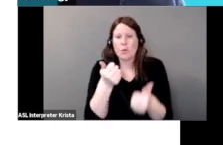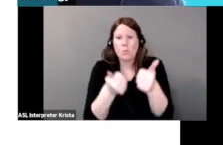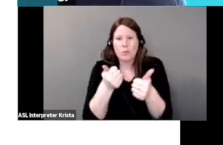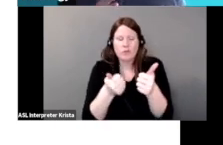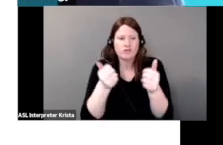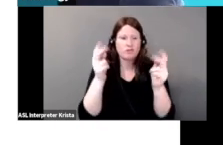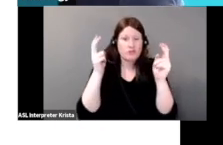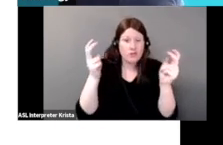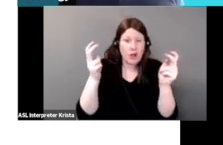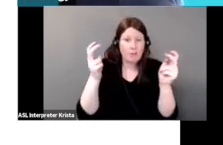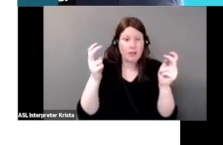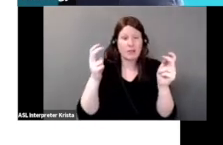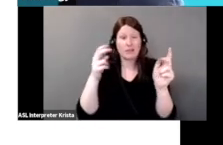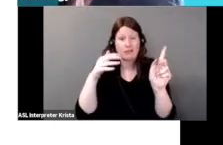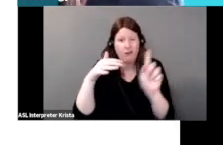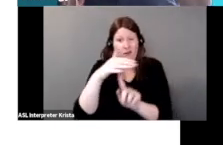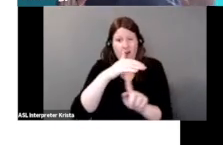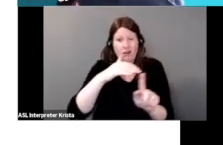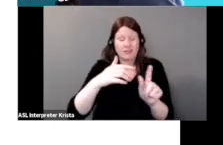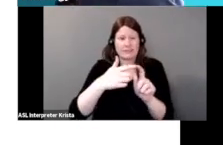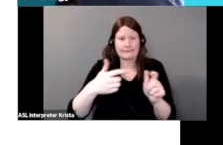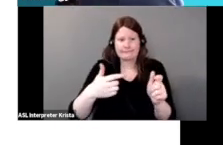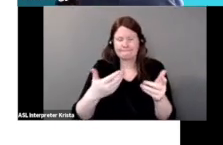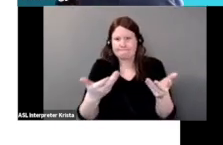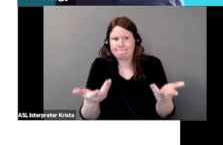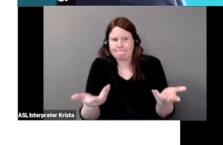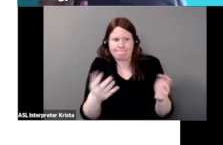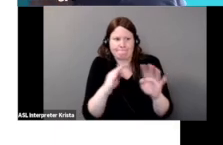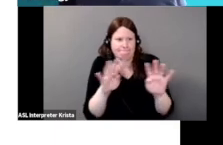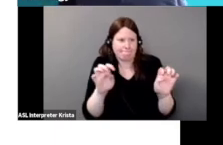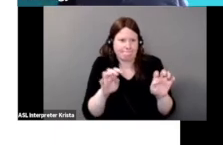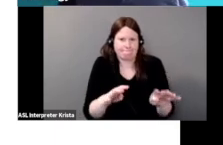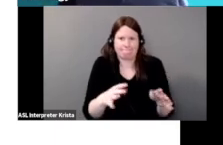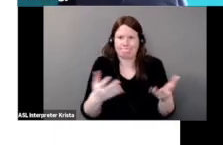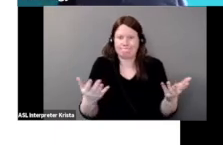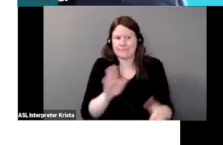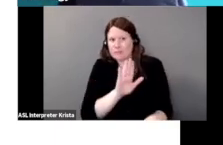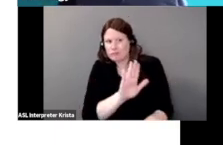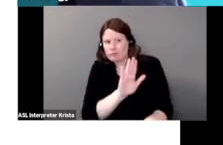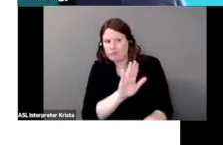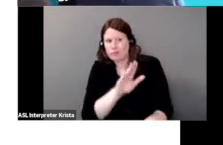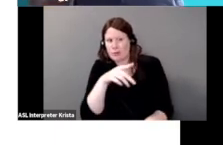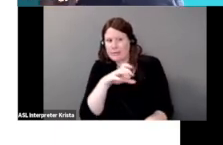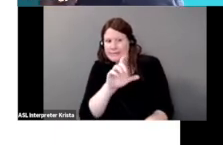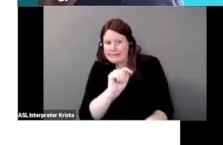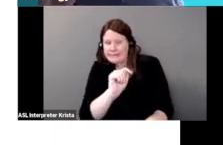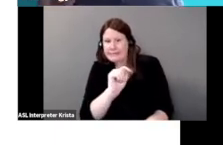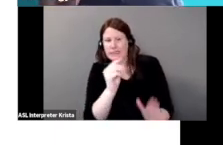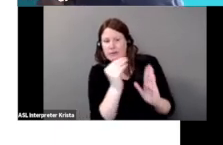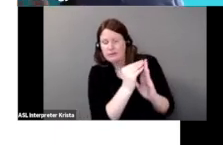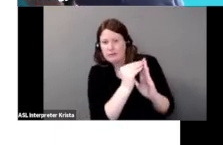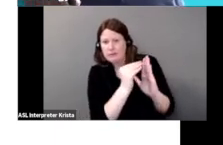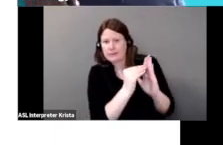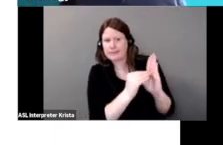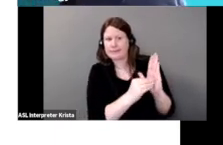not knowing what's included in the provisional, what's included in the other filing, and what you're putting into the PCT.